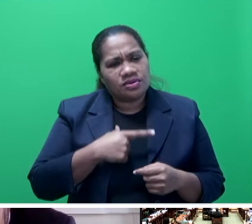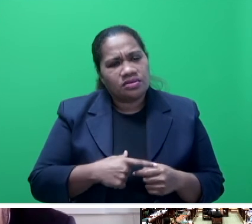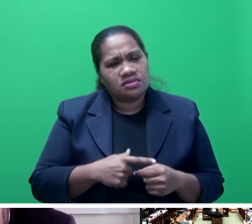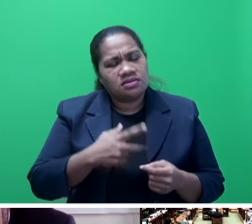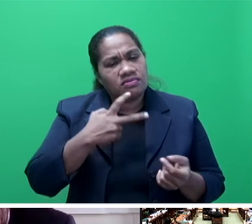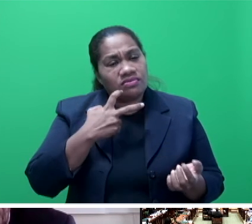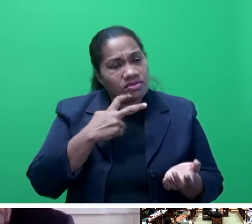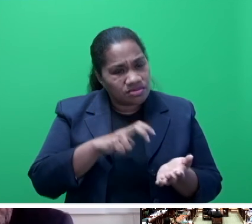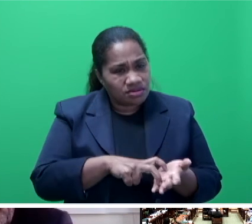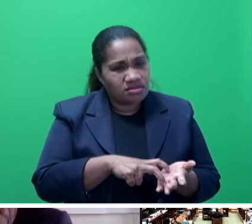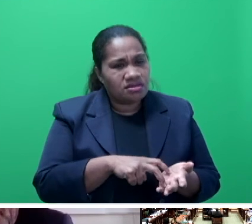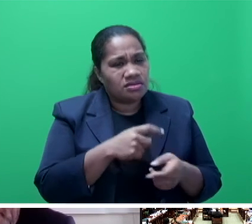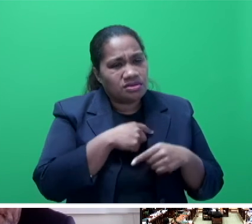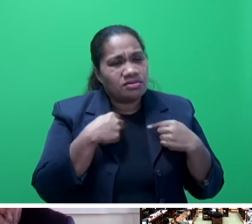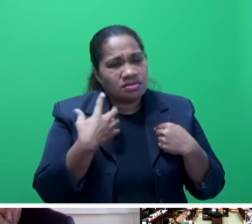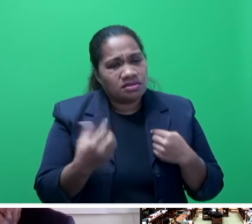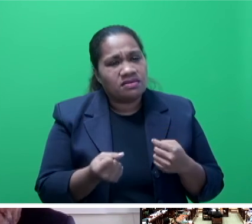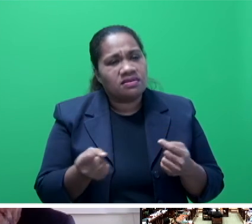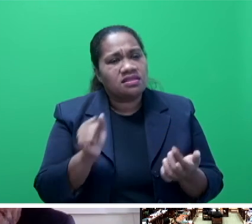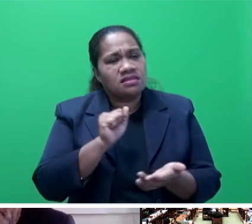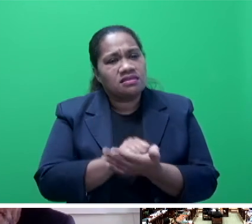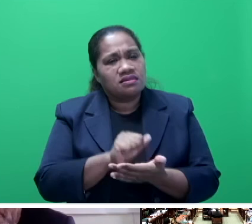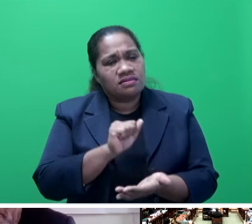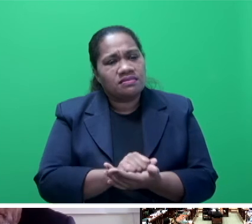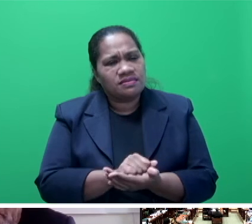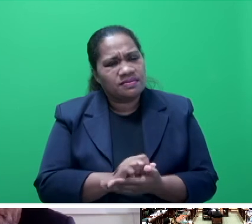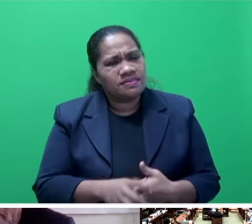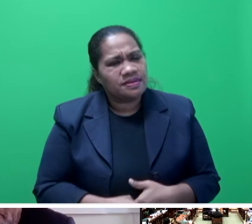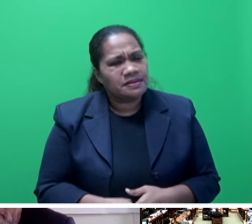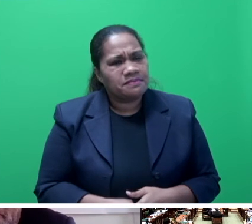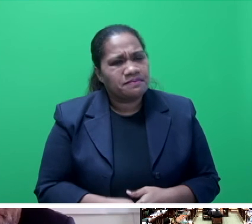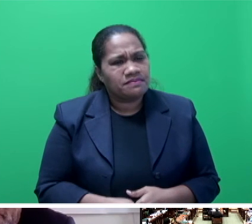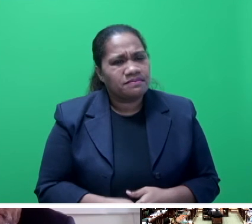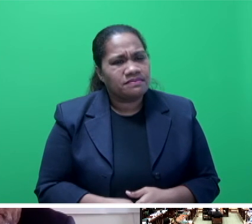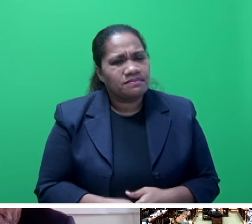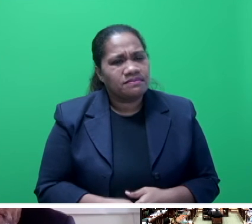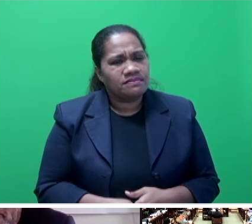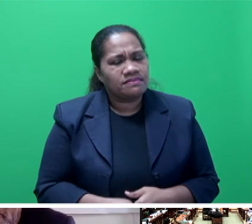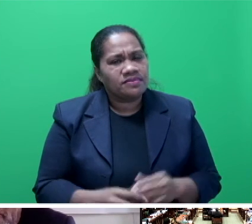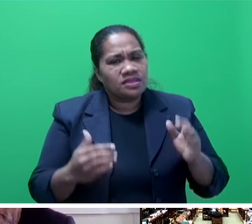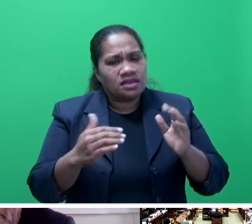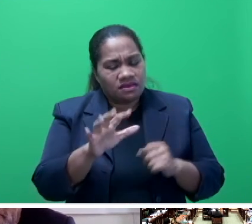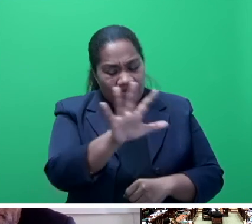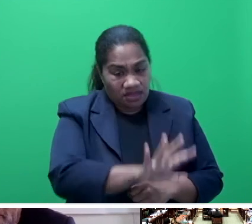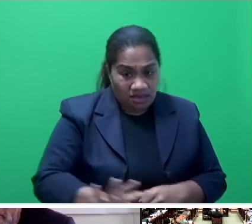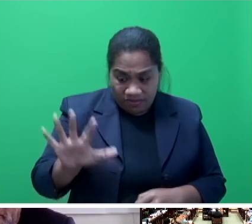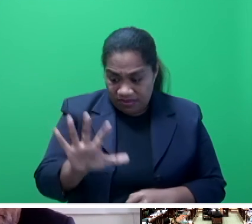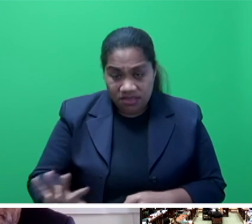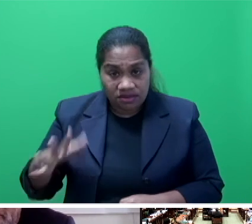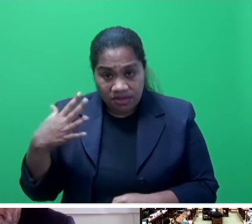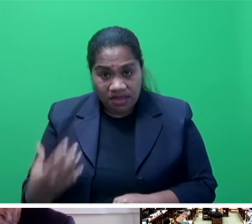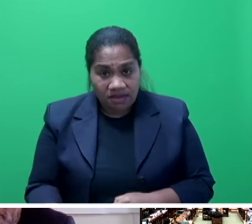registration that we have done and the proper detailing of the zones and the medical areas that we have in place, that the initial